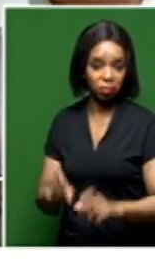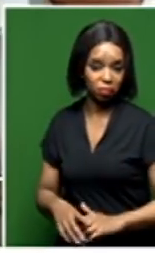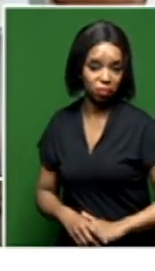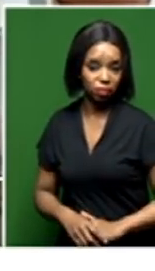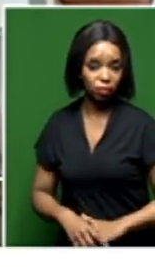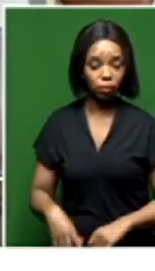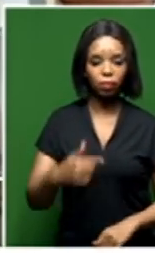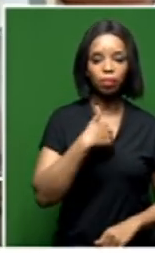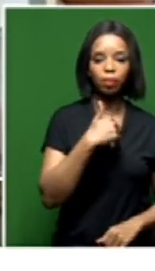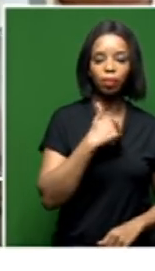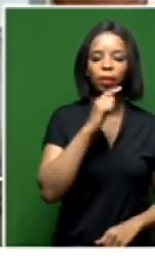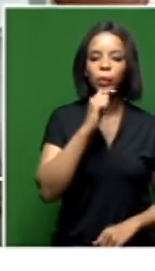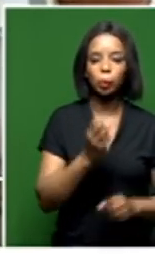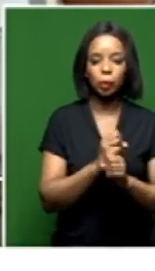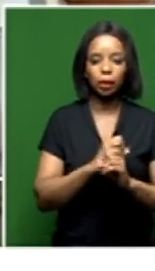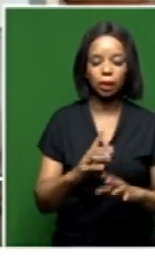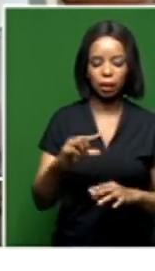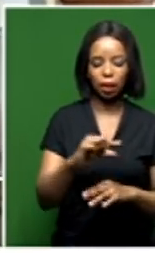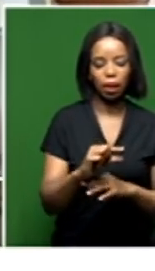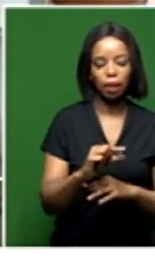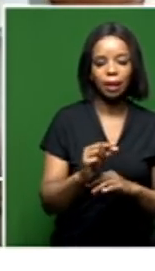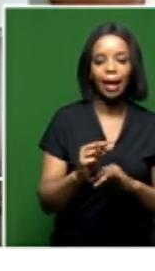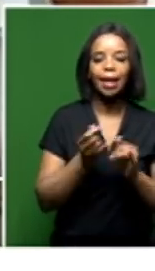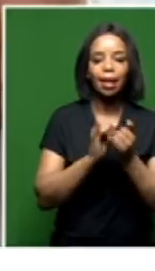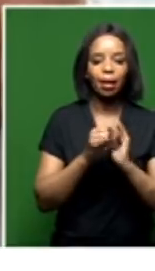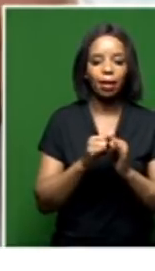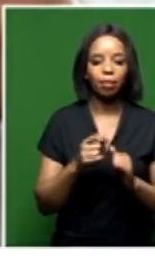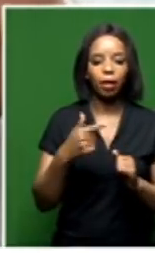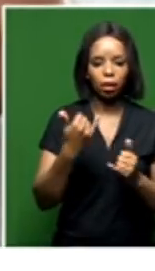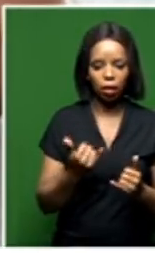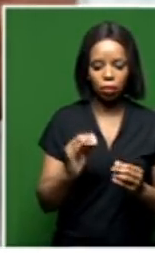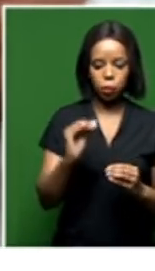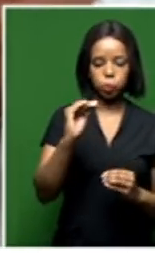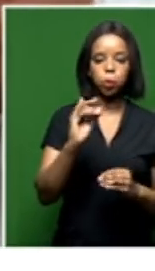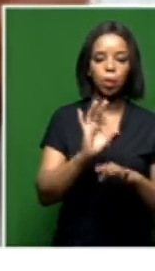at the start of grade 11. It was kind of with scaling up to 13 subjects and then COVID,